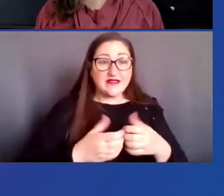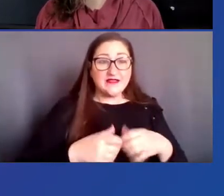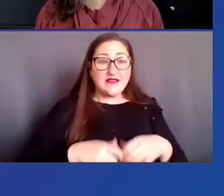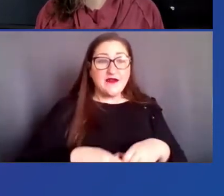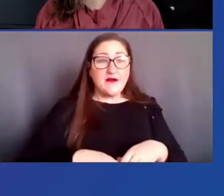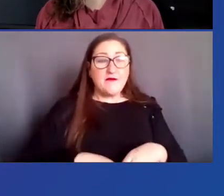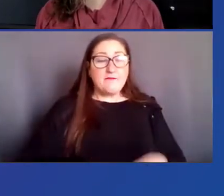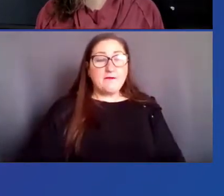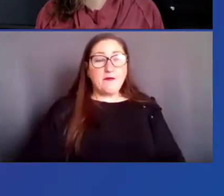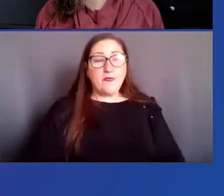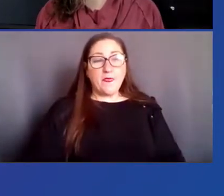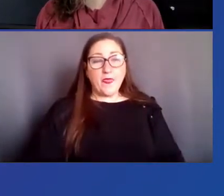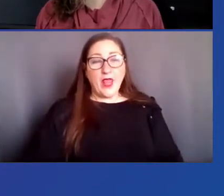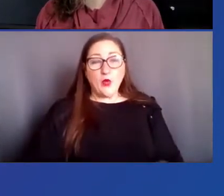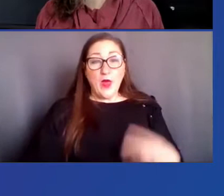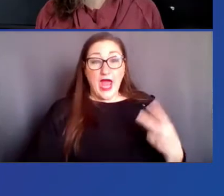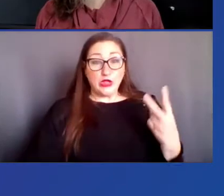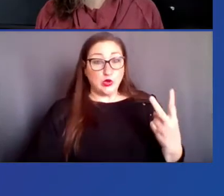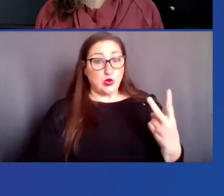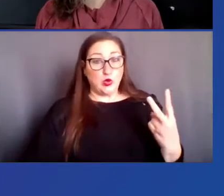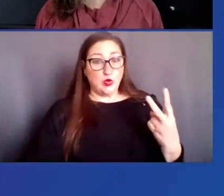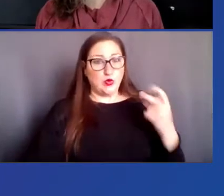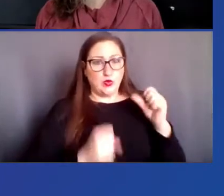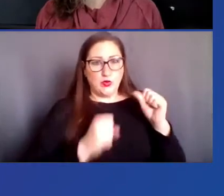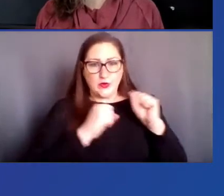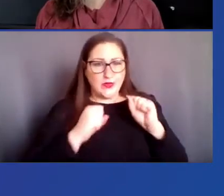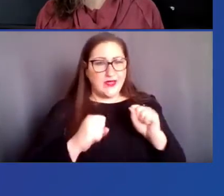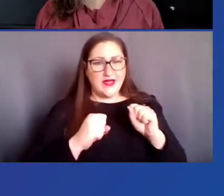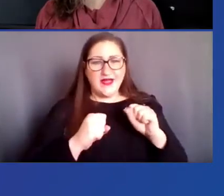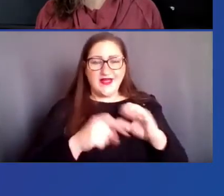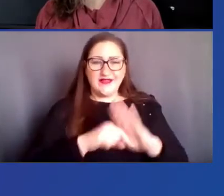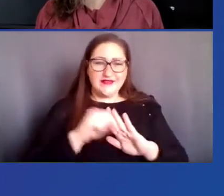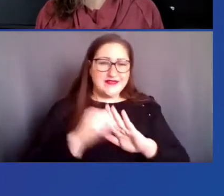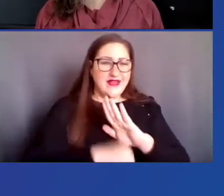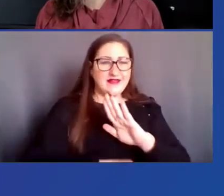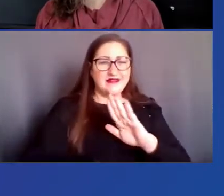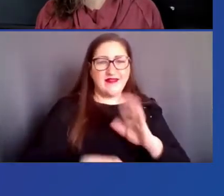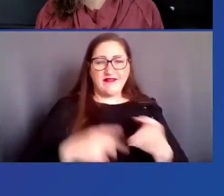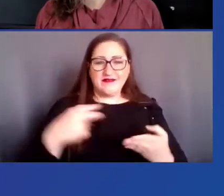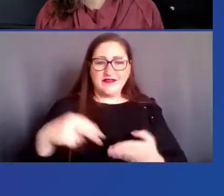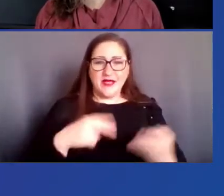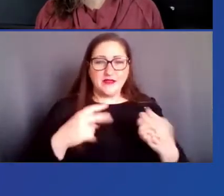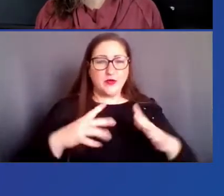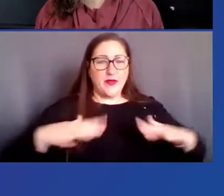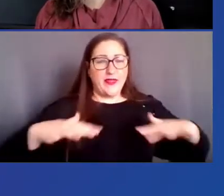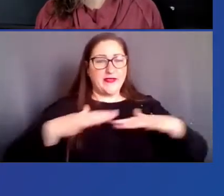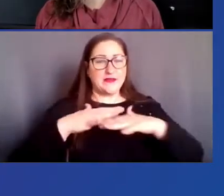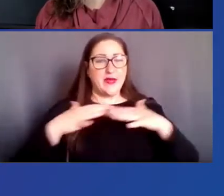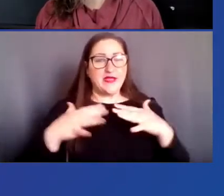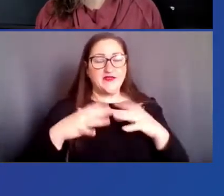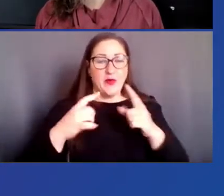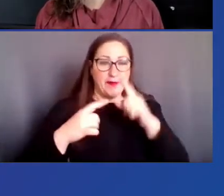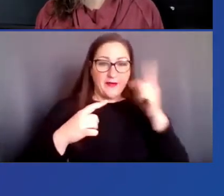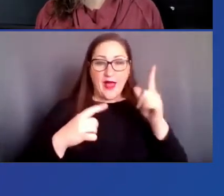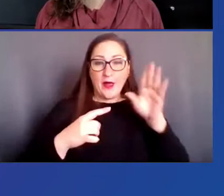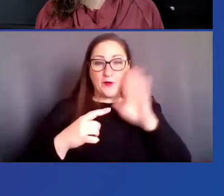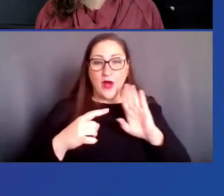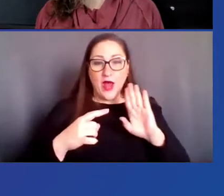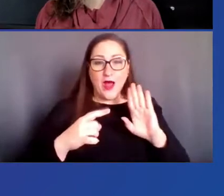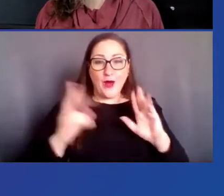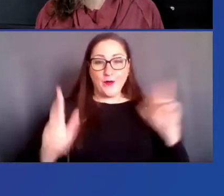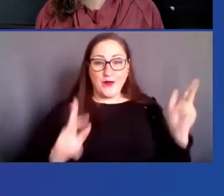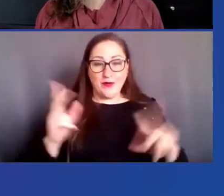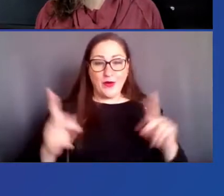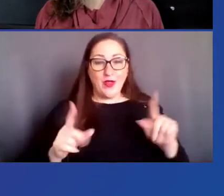2 intensives now, which were really great to be in space with Black and Brown people. And I'm also a